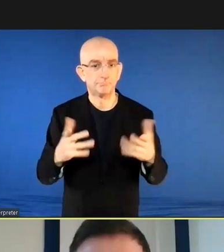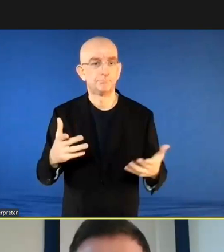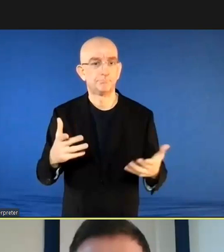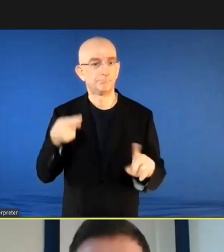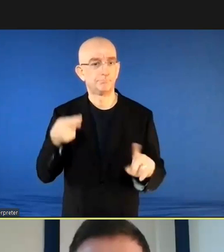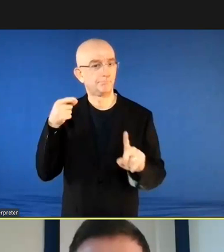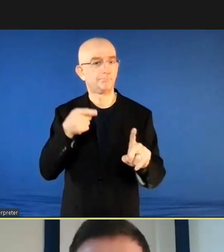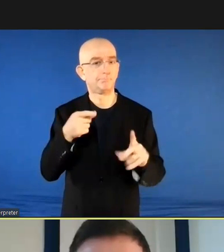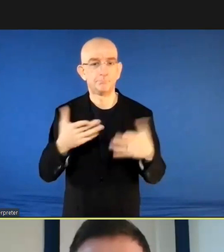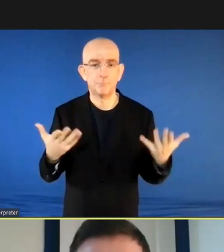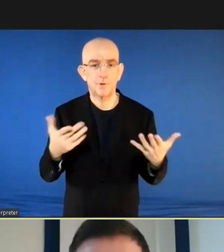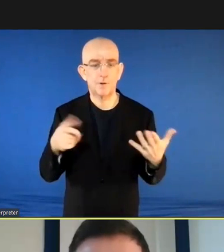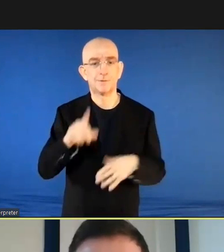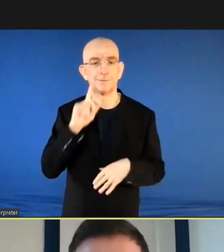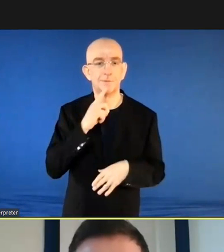that.